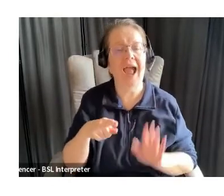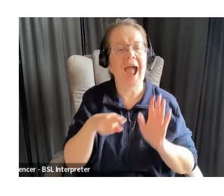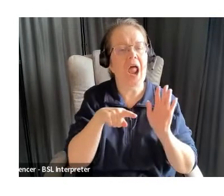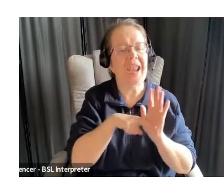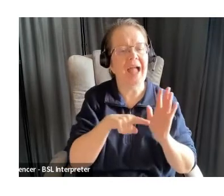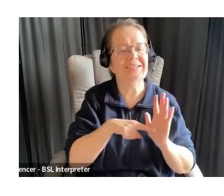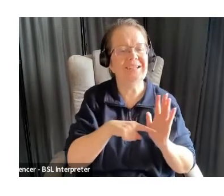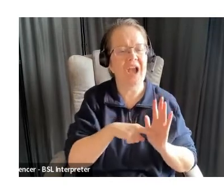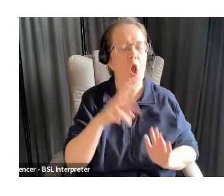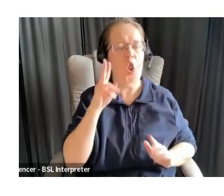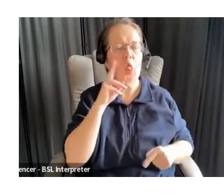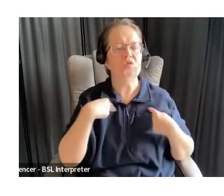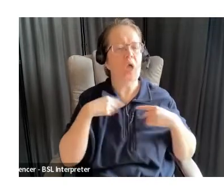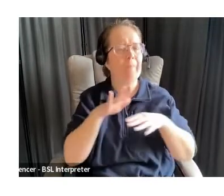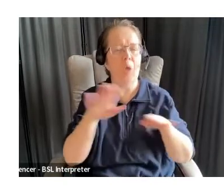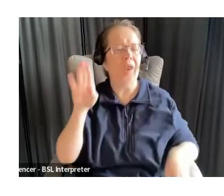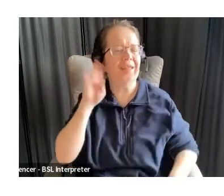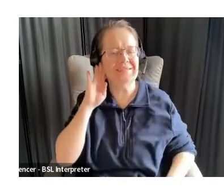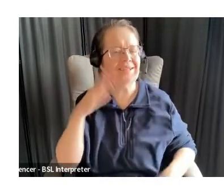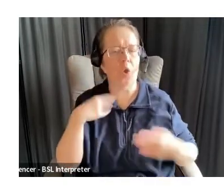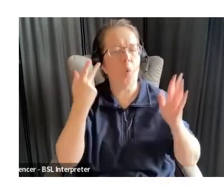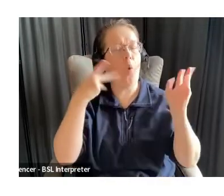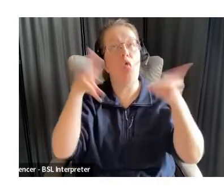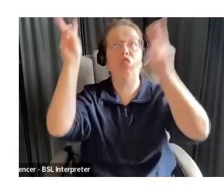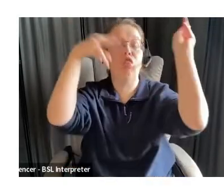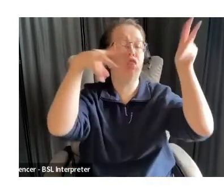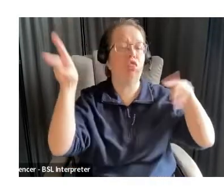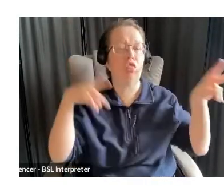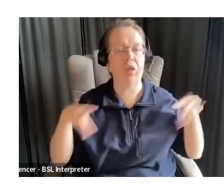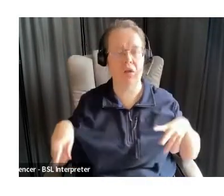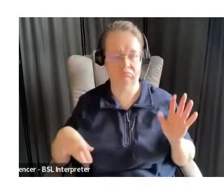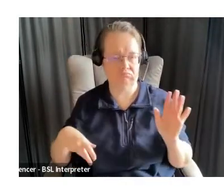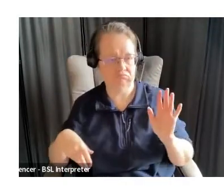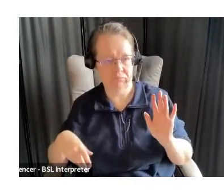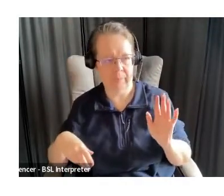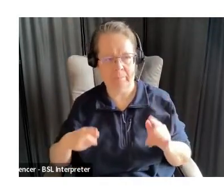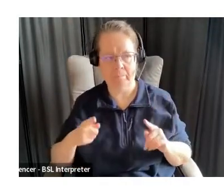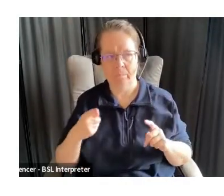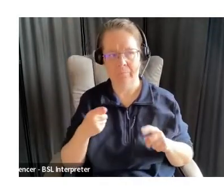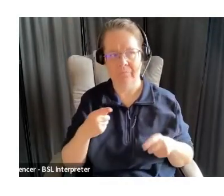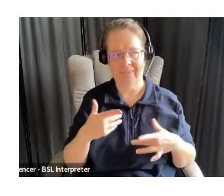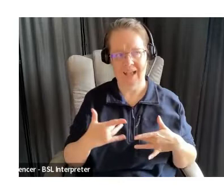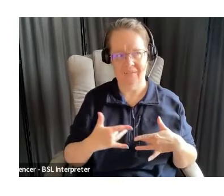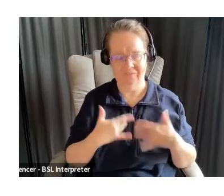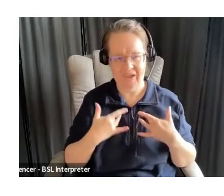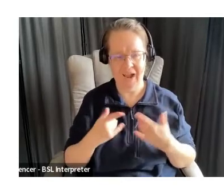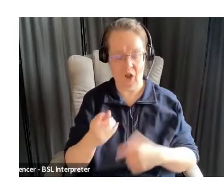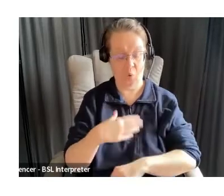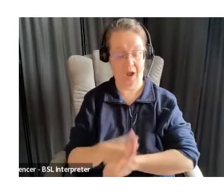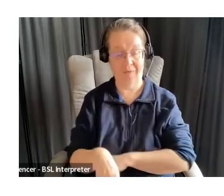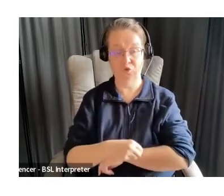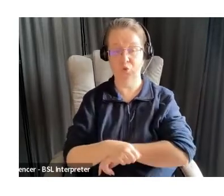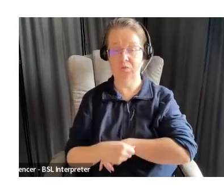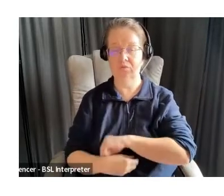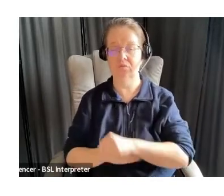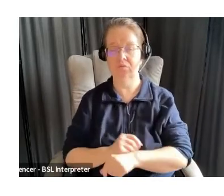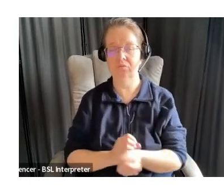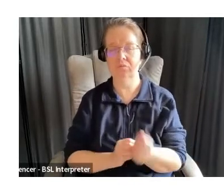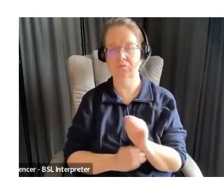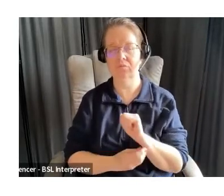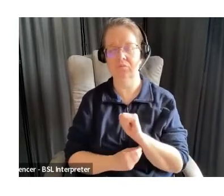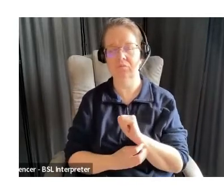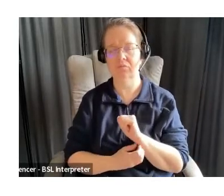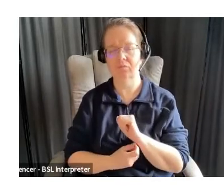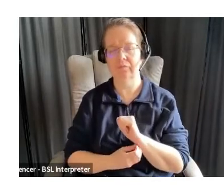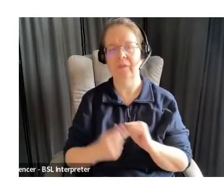distracted or that I am not listening. So if this is something that you feel that you need to do in an interview, you can always have